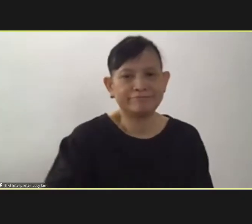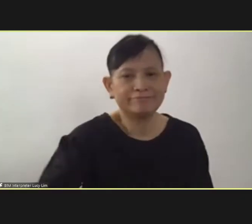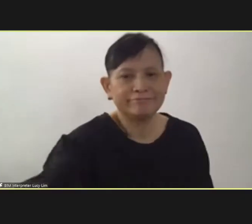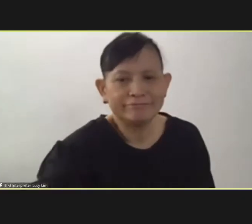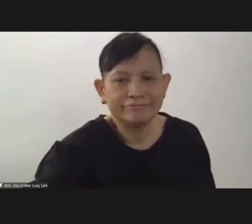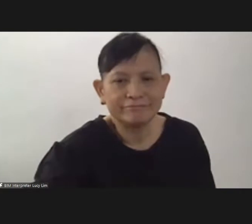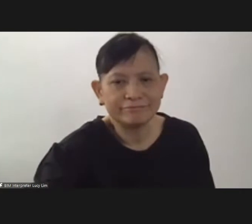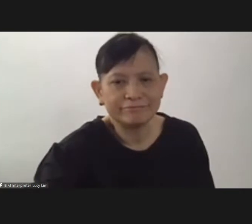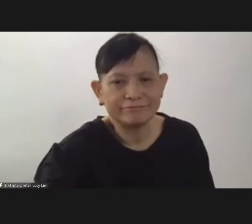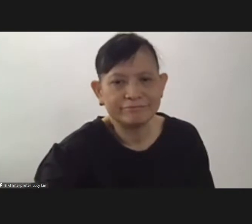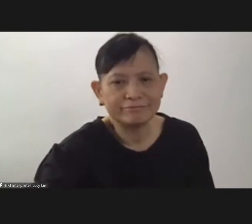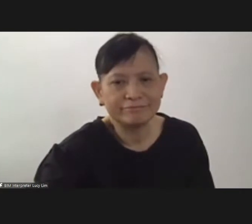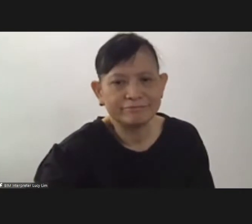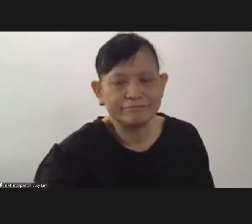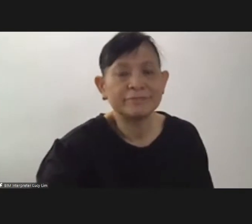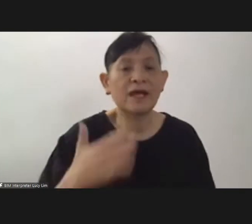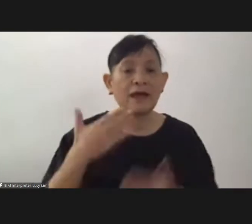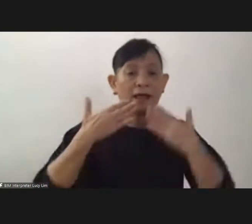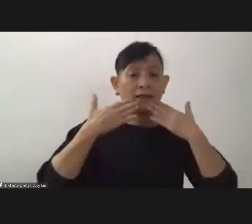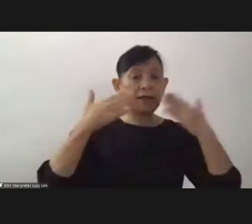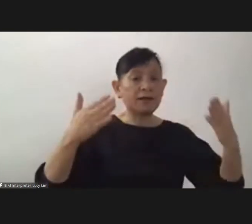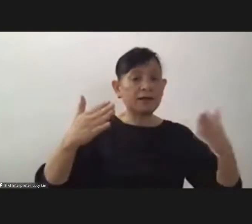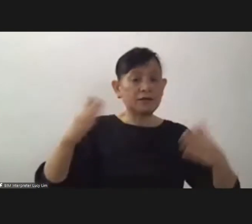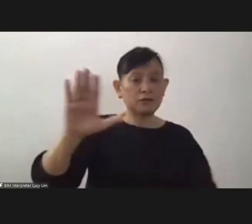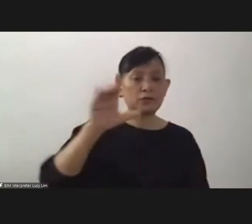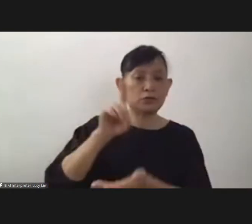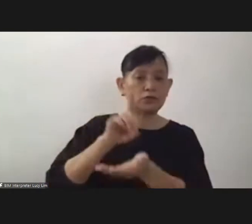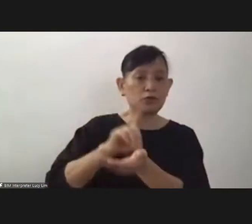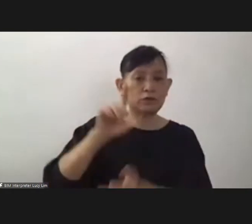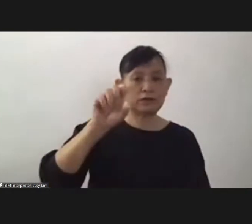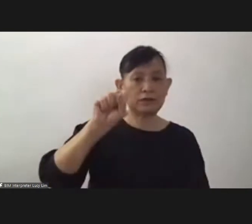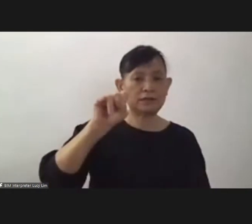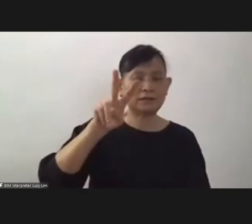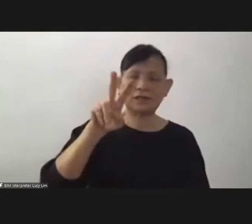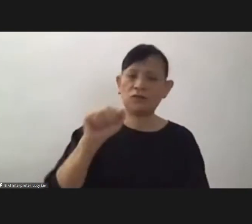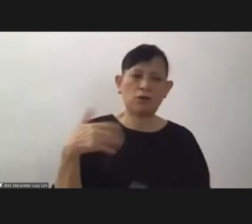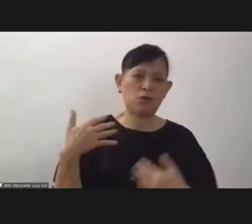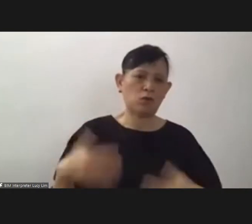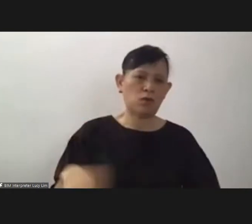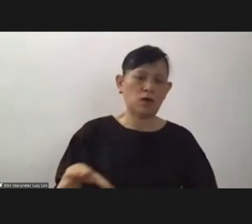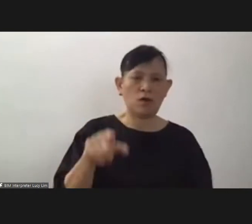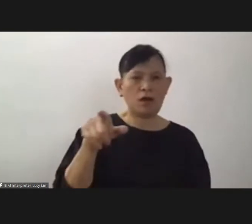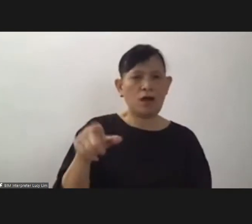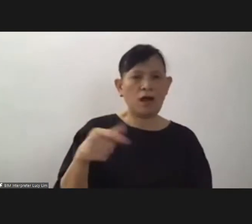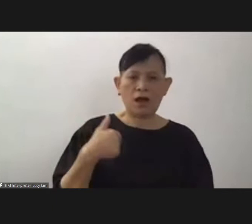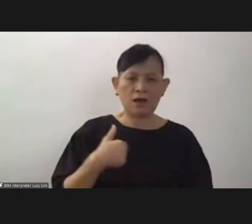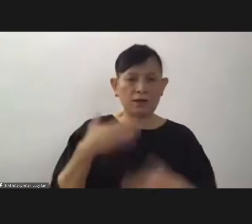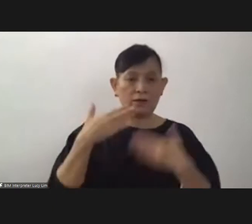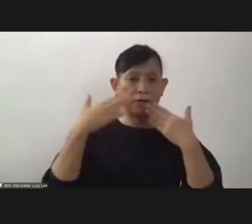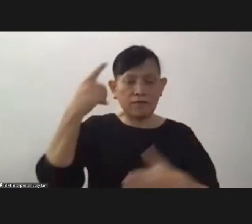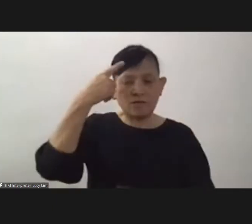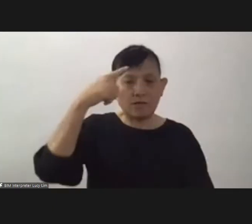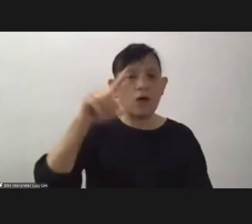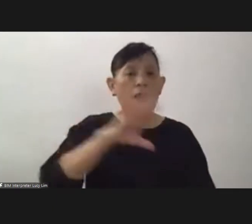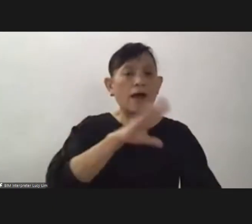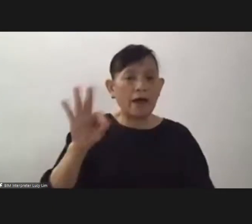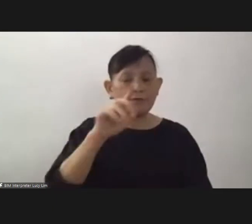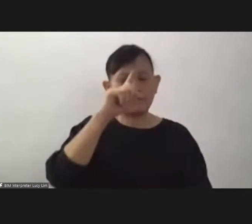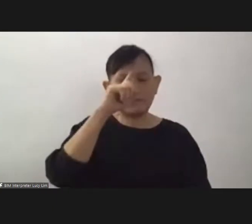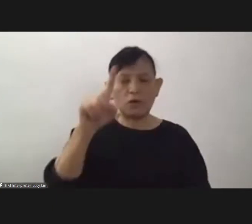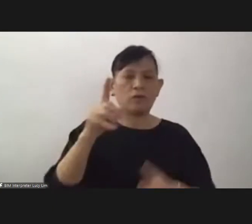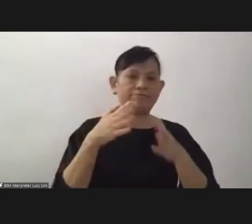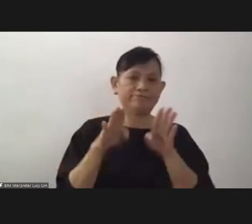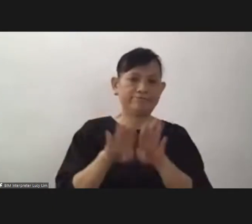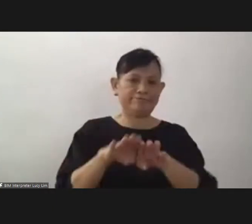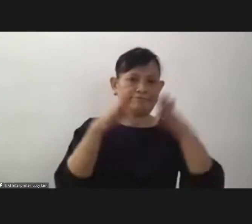Thank you so much, Dr. Siva, for that speech. I could not have said it better myself. And also thank you for officially launching the